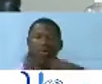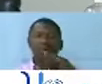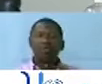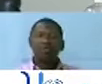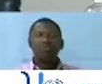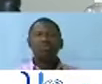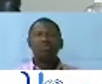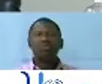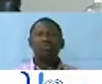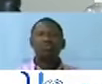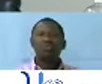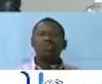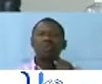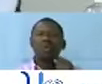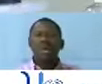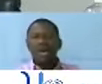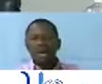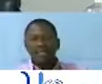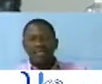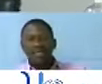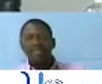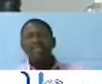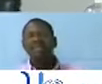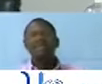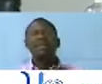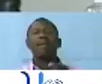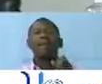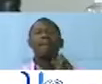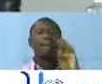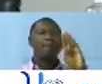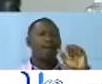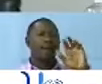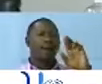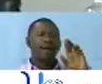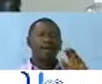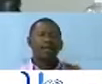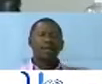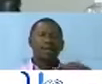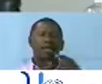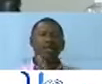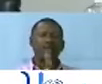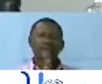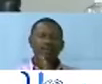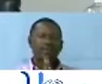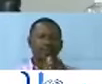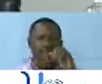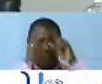against State Council Fagbele as he was then?